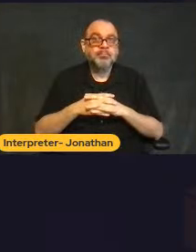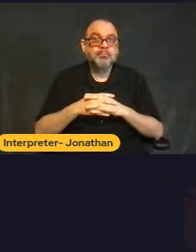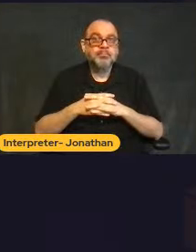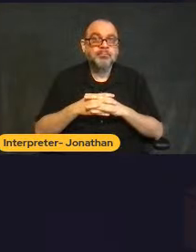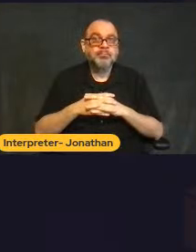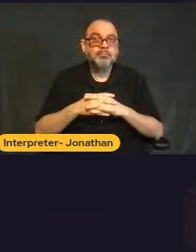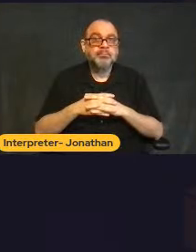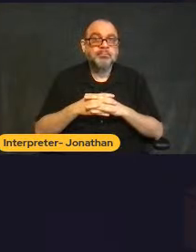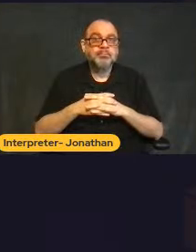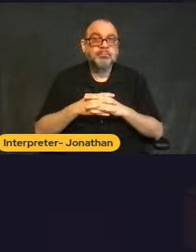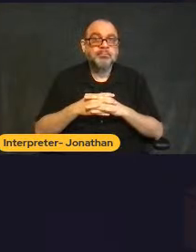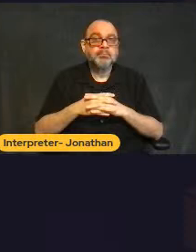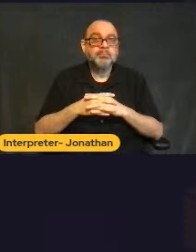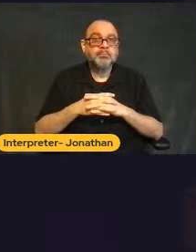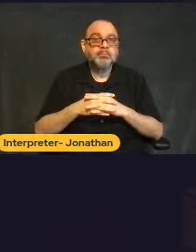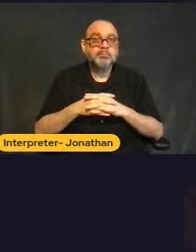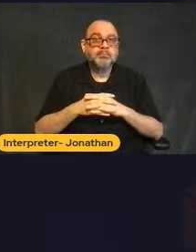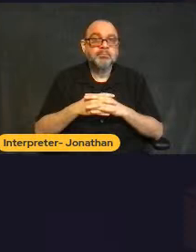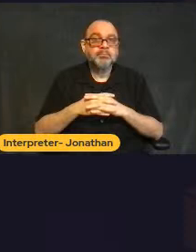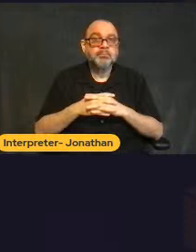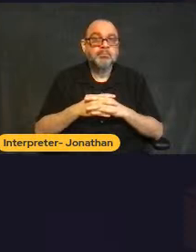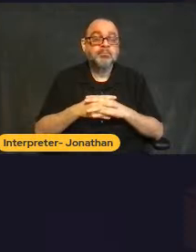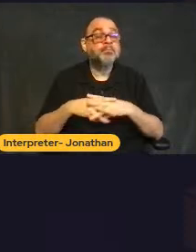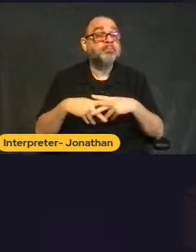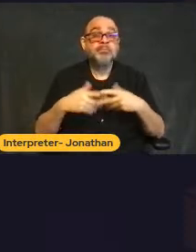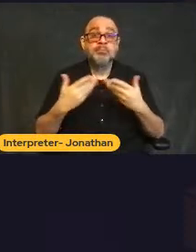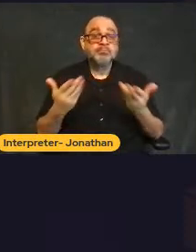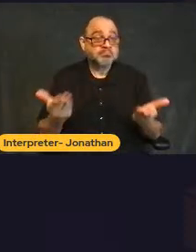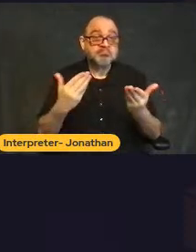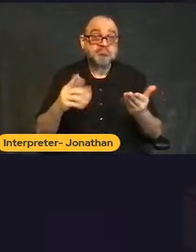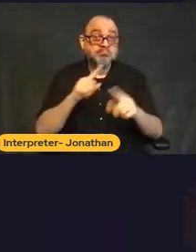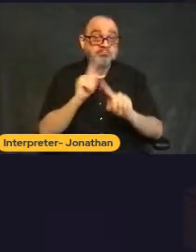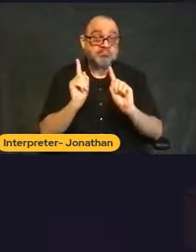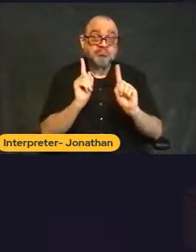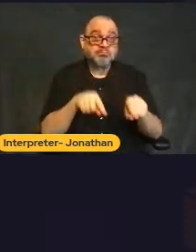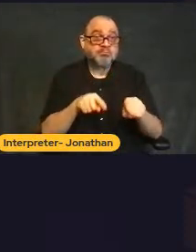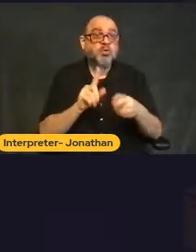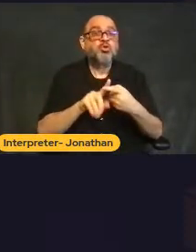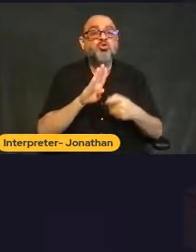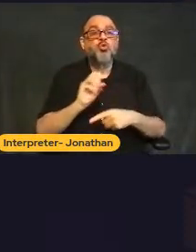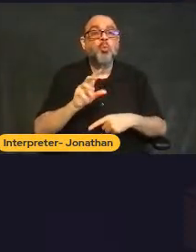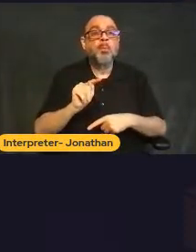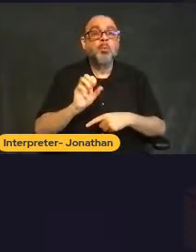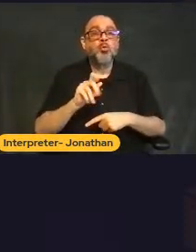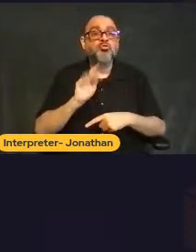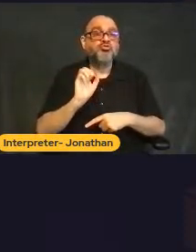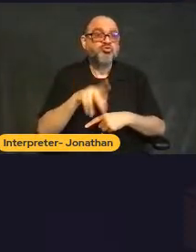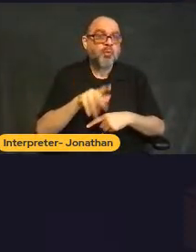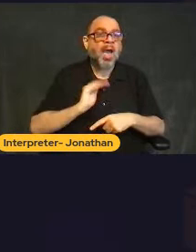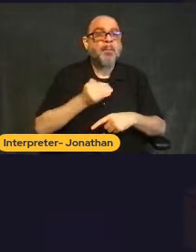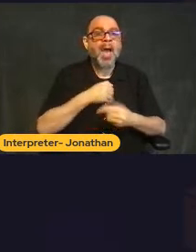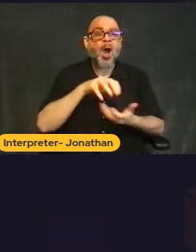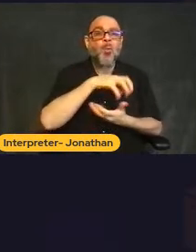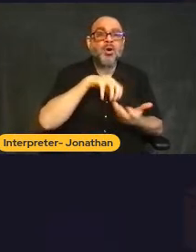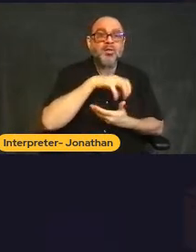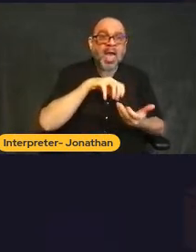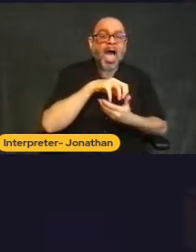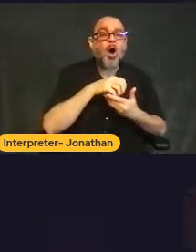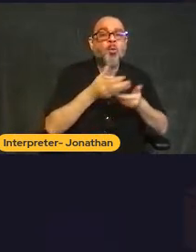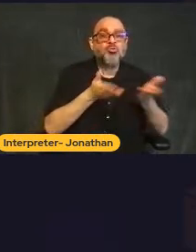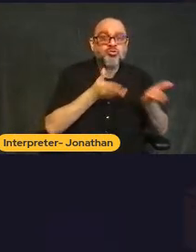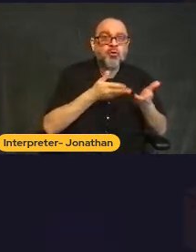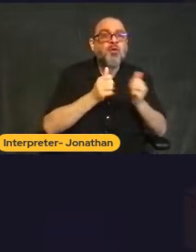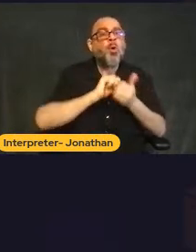And this command bootstraps our cloud infrastructure service with all the